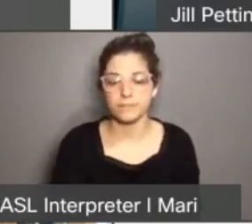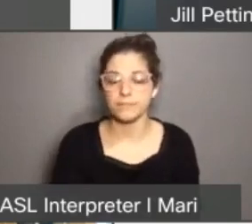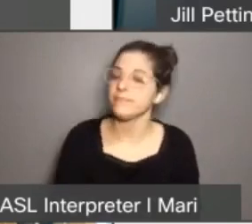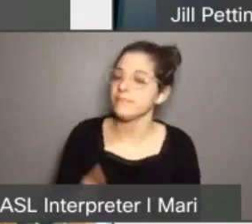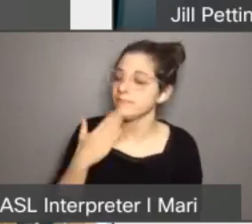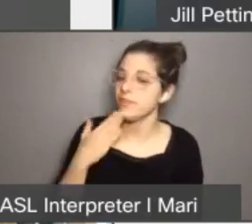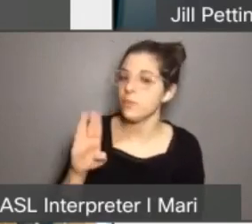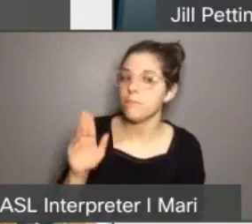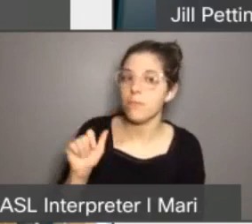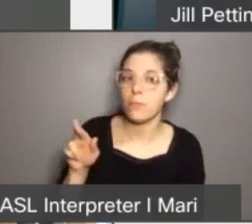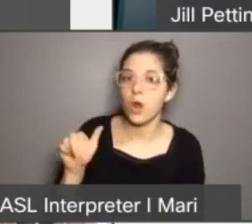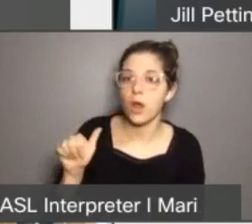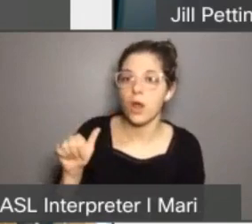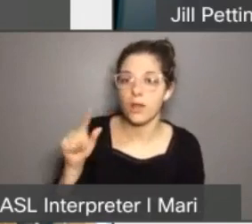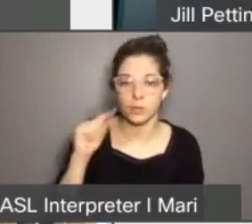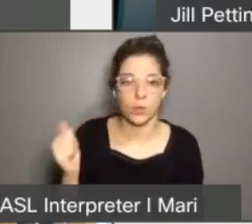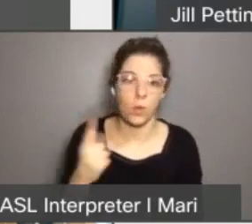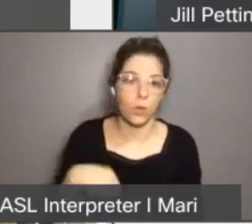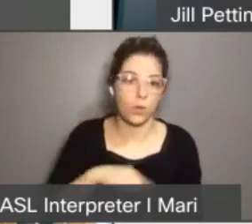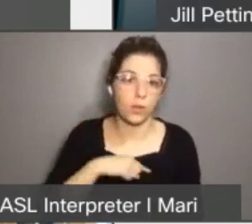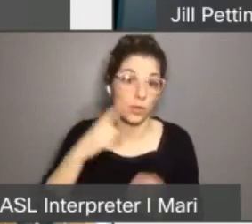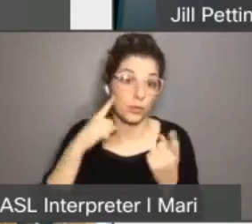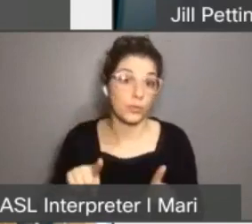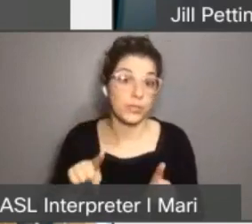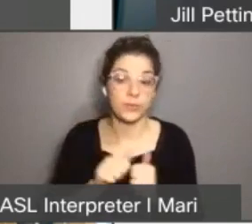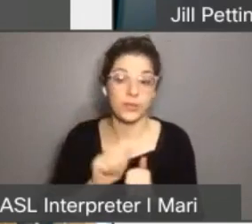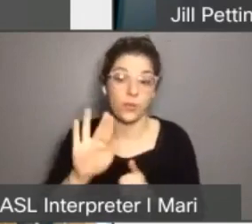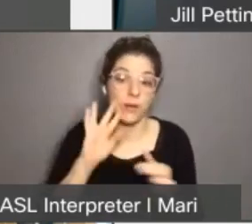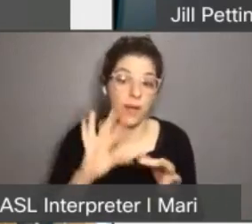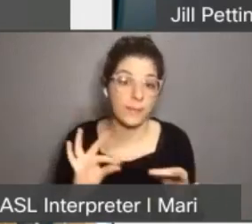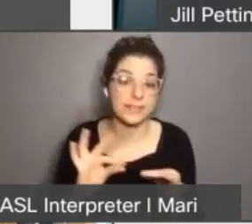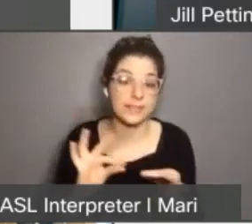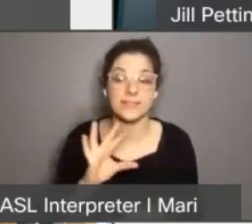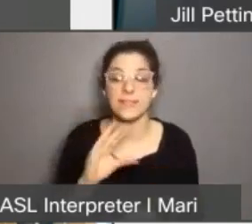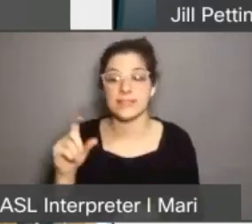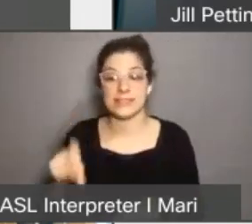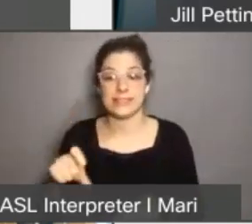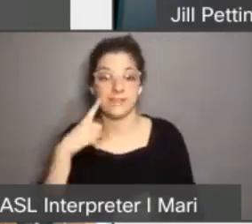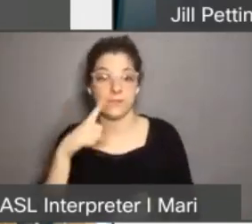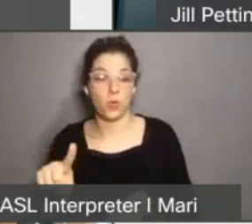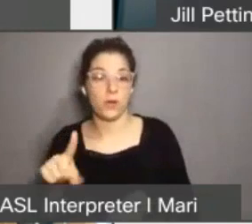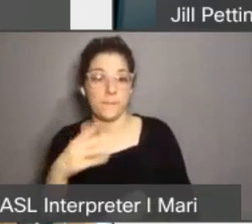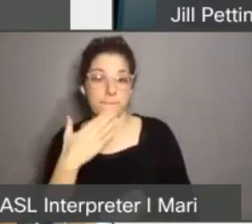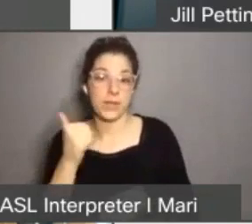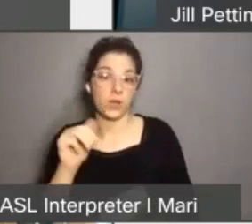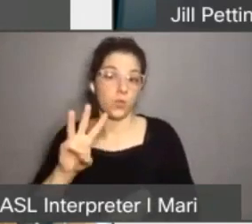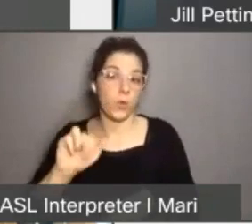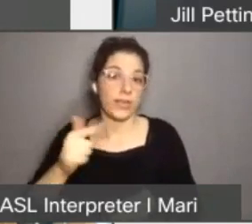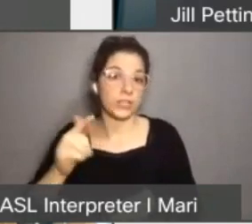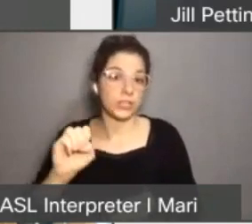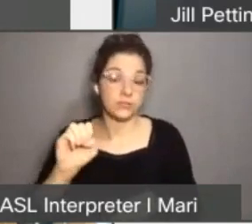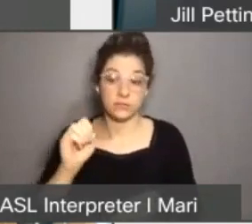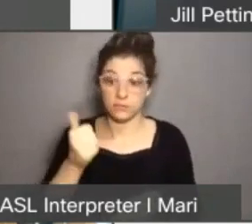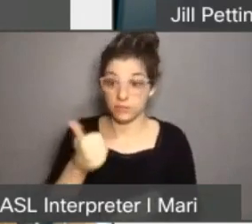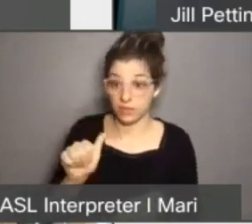Thank you, Barbara. I think we all agree with your comments and the need for better wages. I don't know if